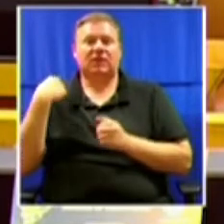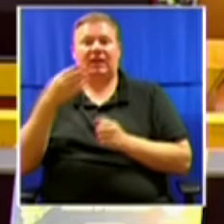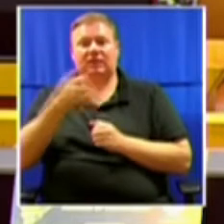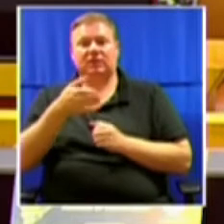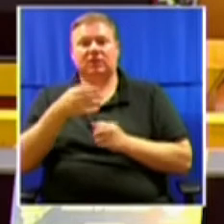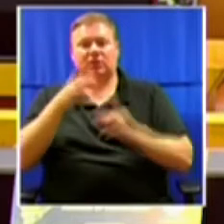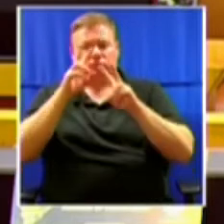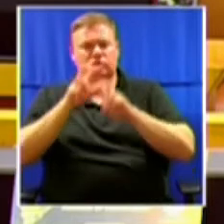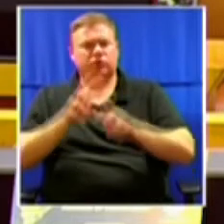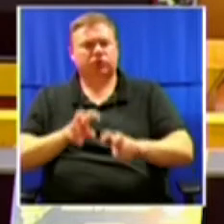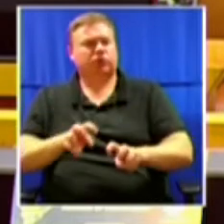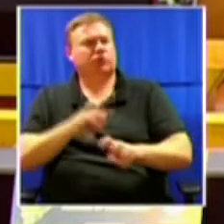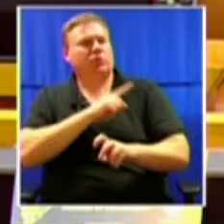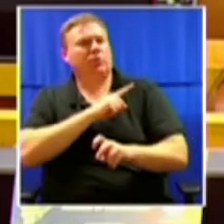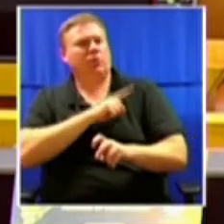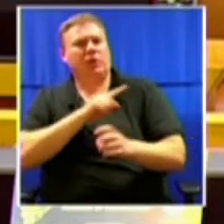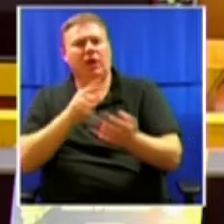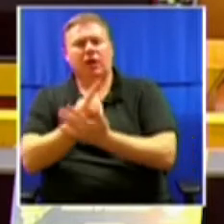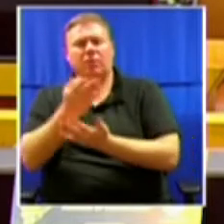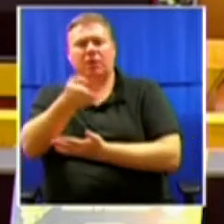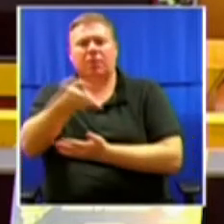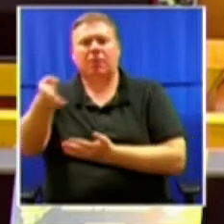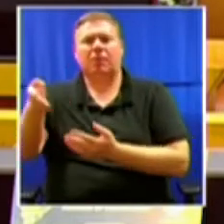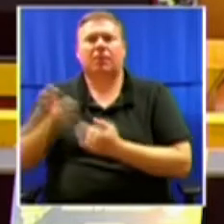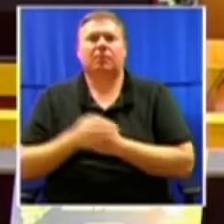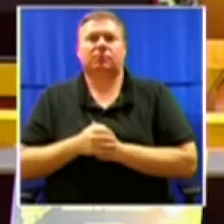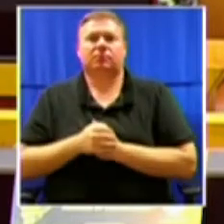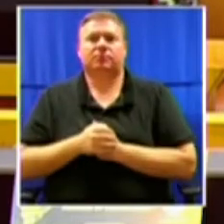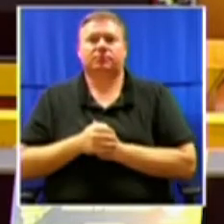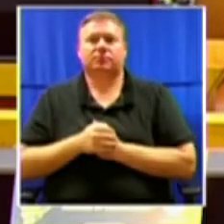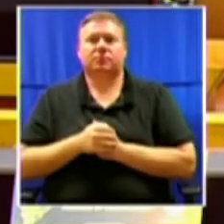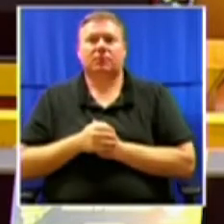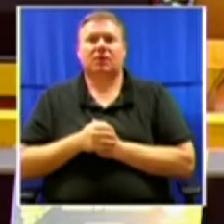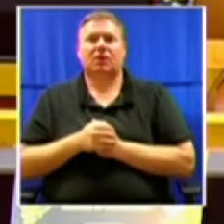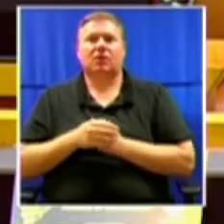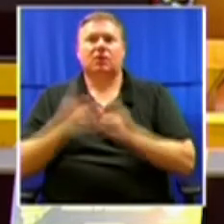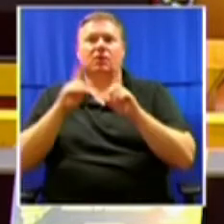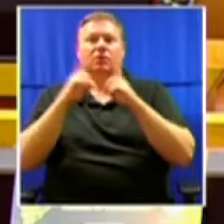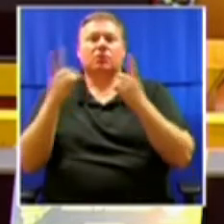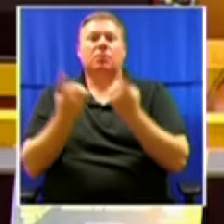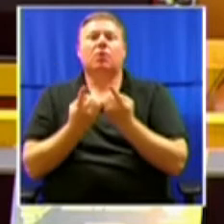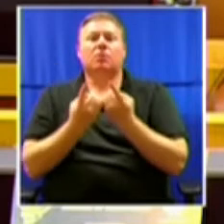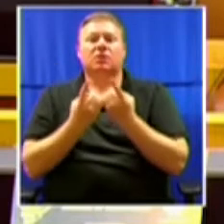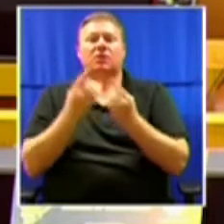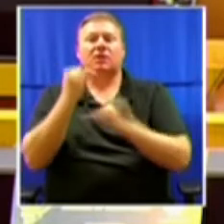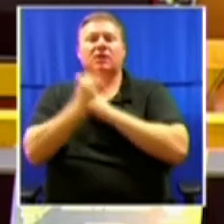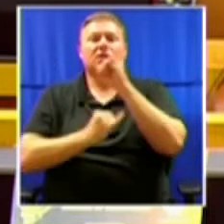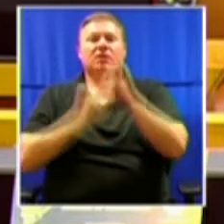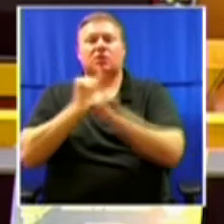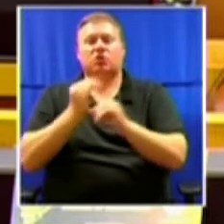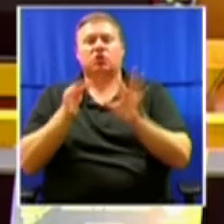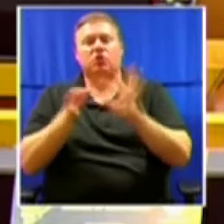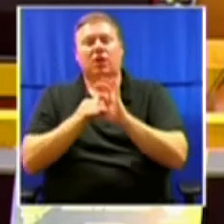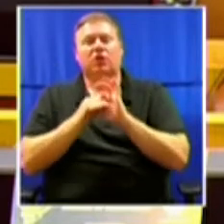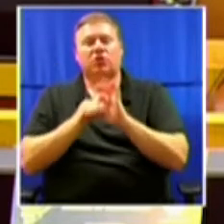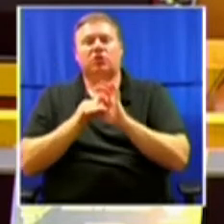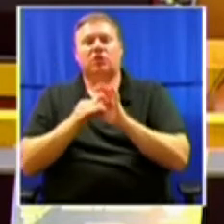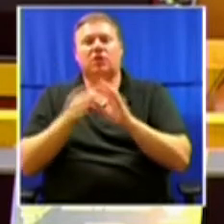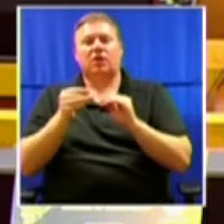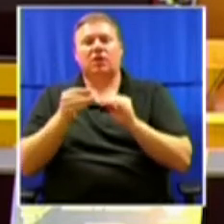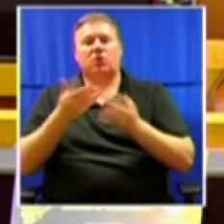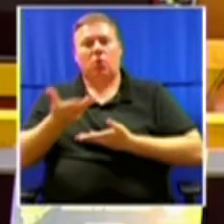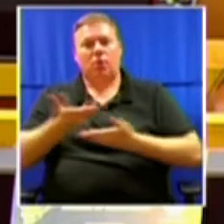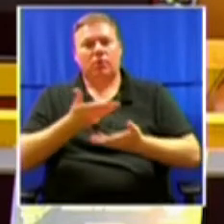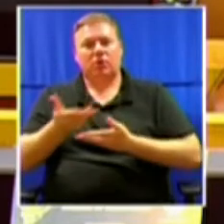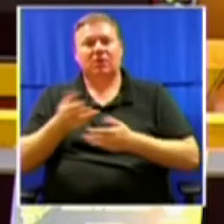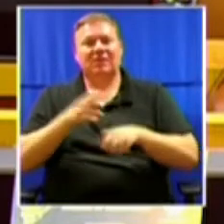a forensic investigation into the matter. The Department of International Relations and Cooperation appreciates the need for